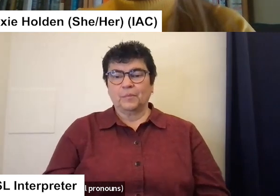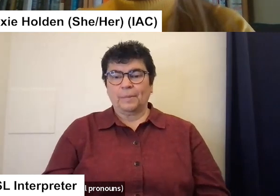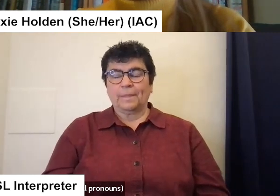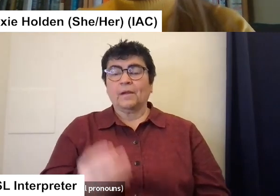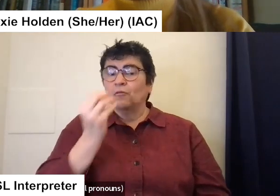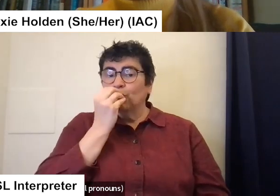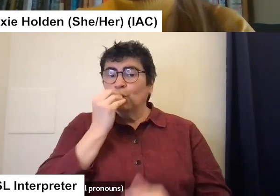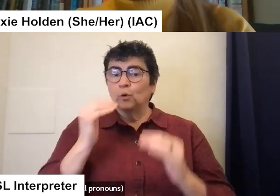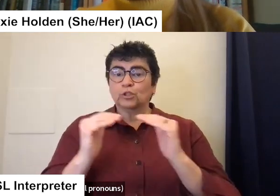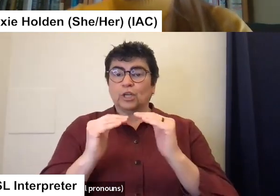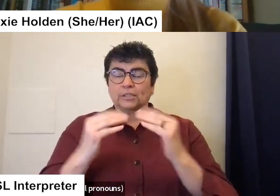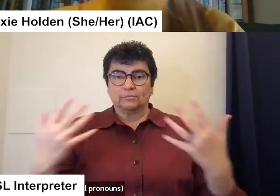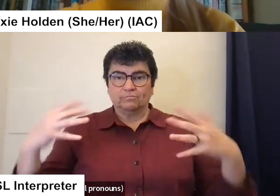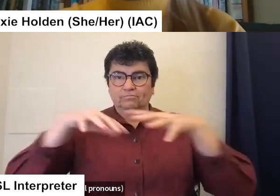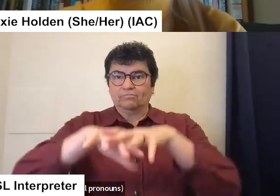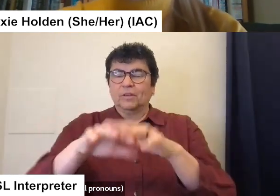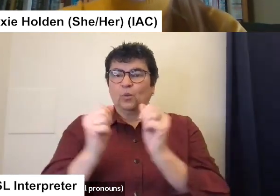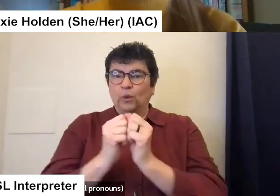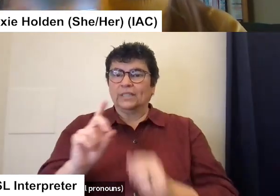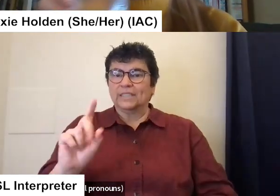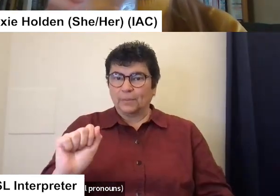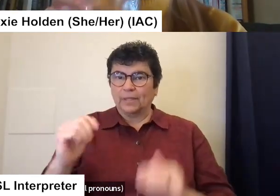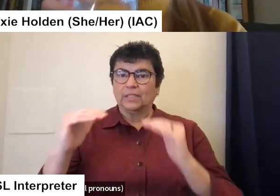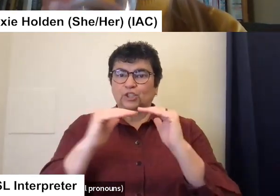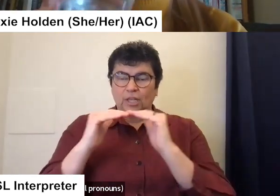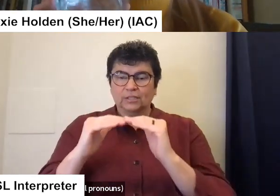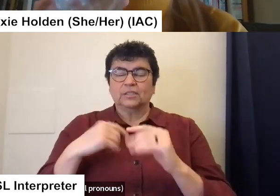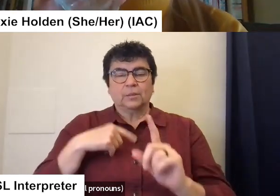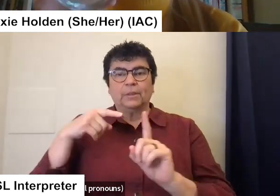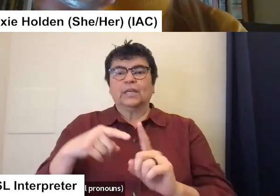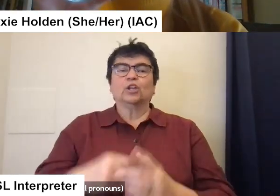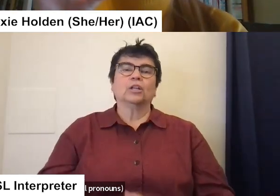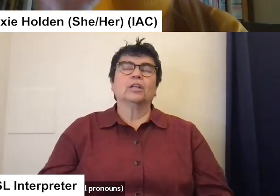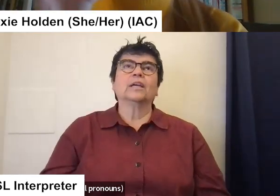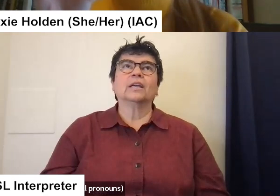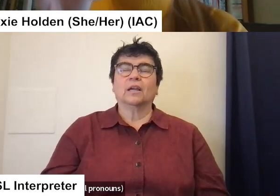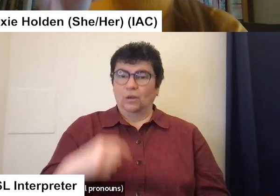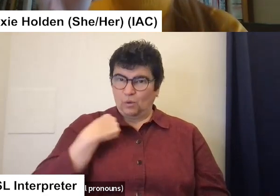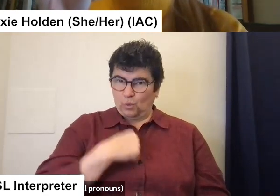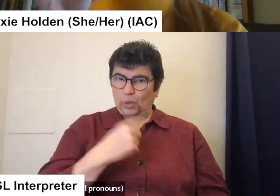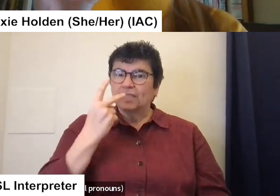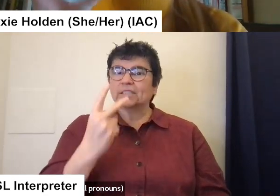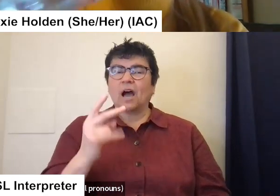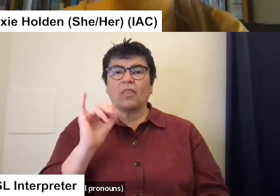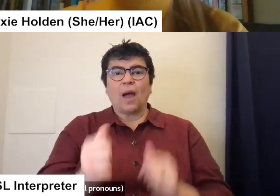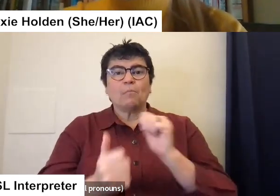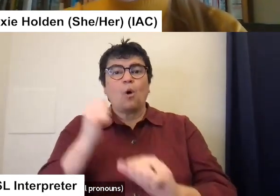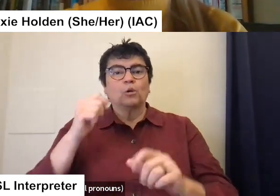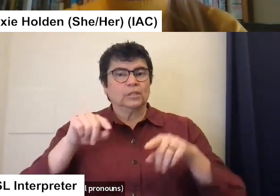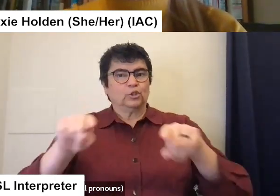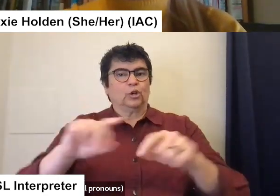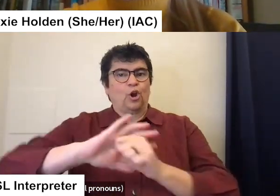Food justice intersecting with the disability, particularly, we saw that mostly in